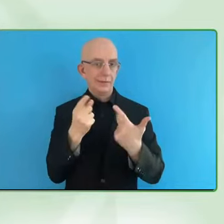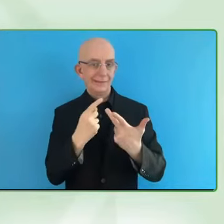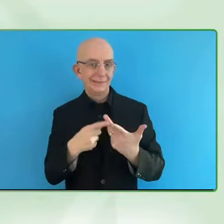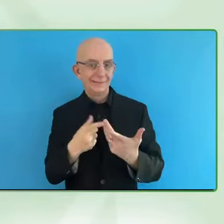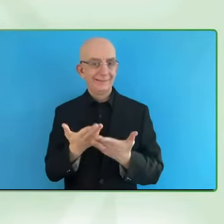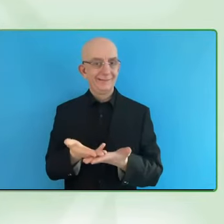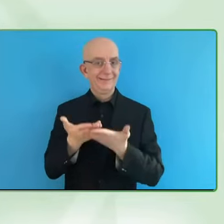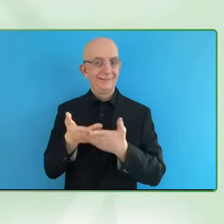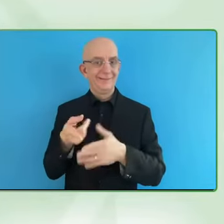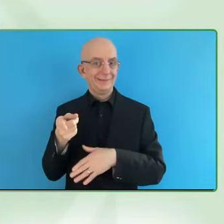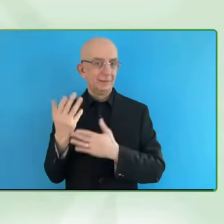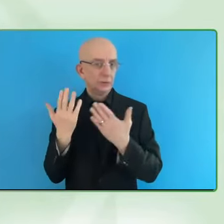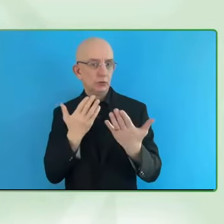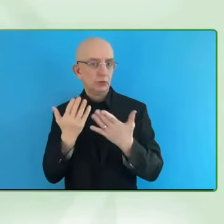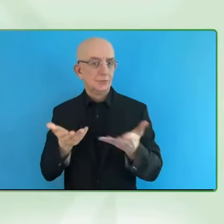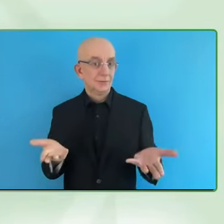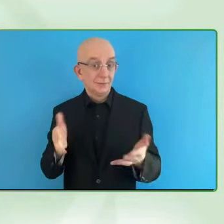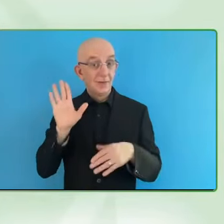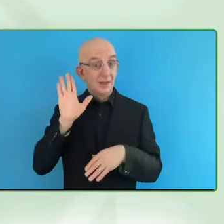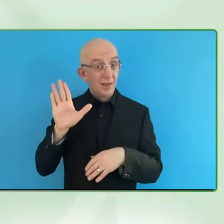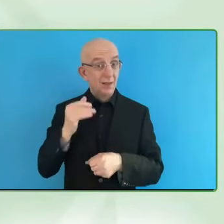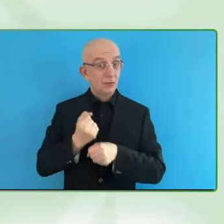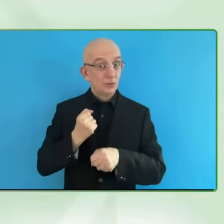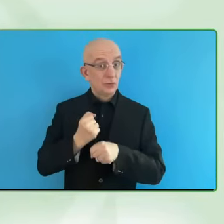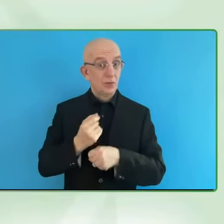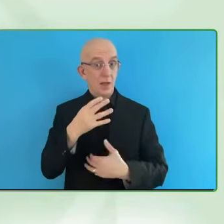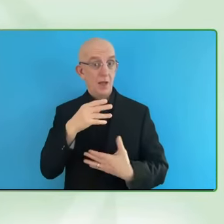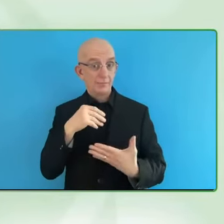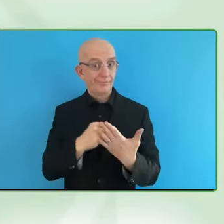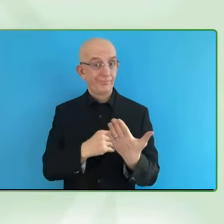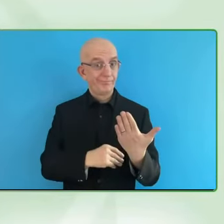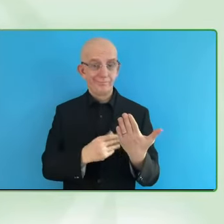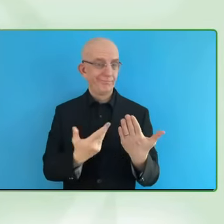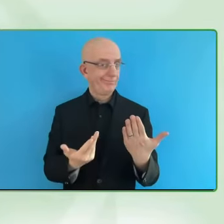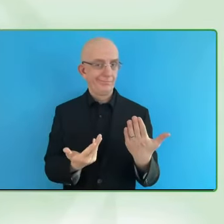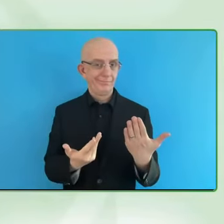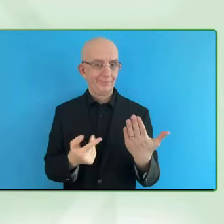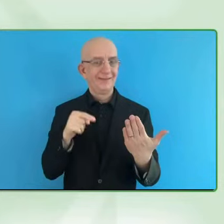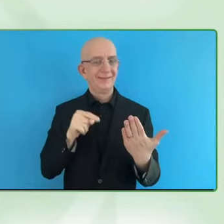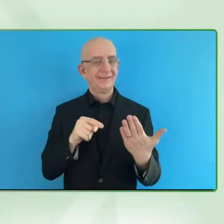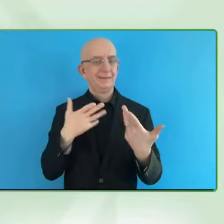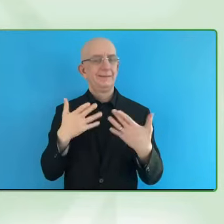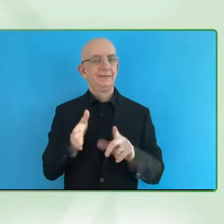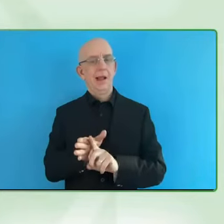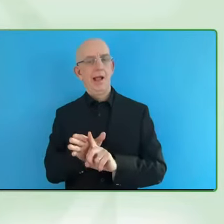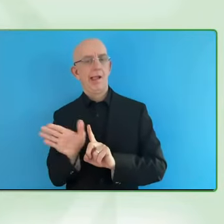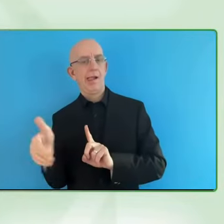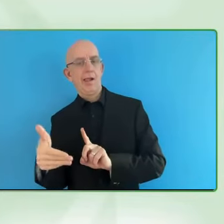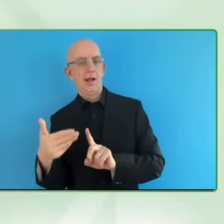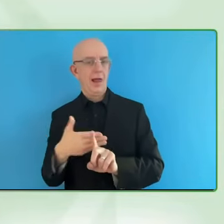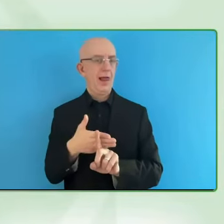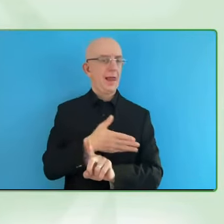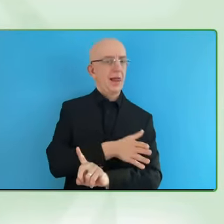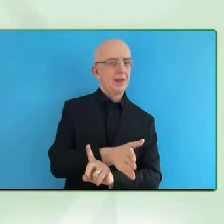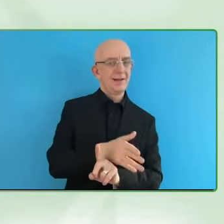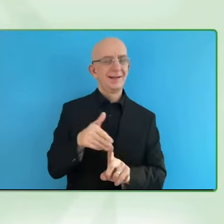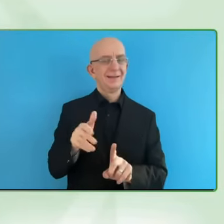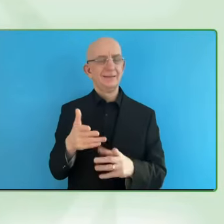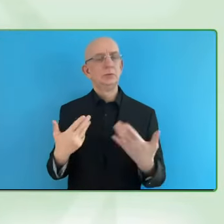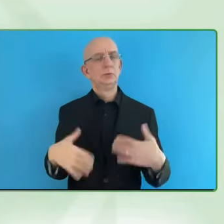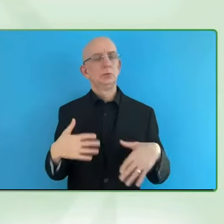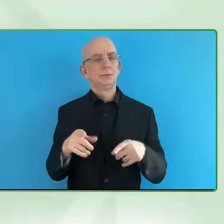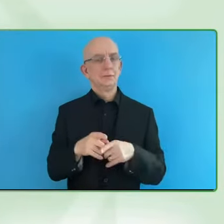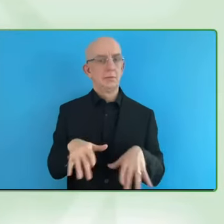support networks, parents or caretakers, as well as the administrative burden of arranging provisions with the school and other